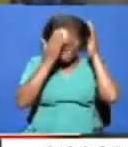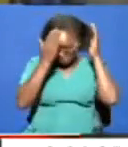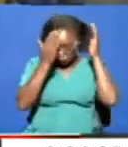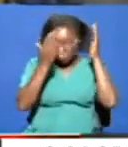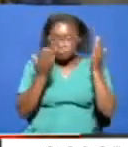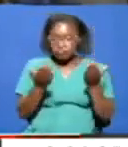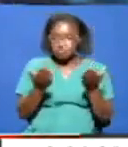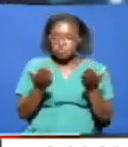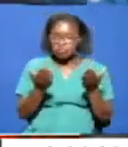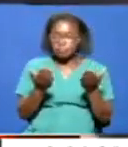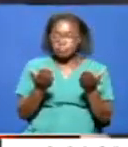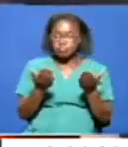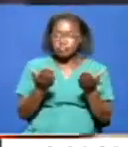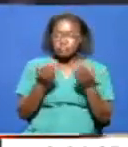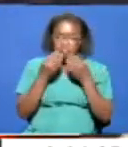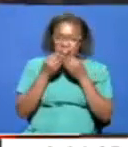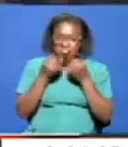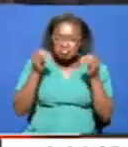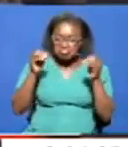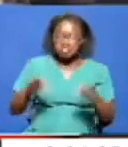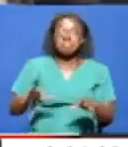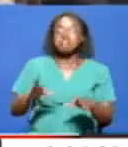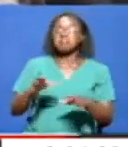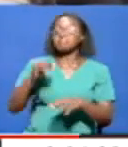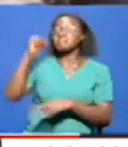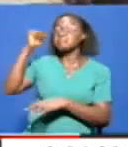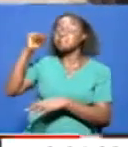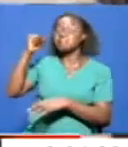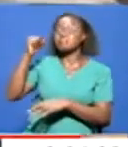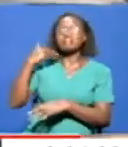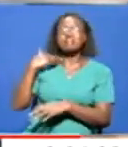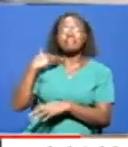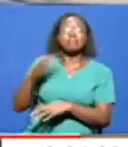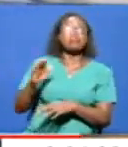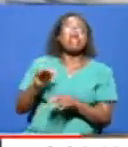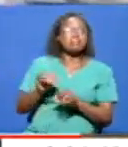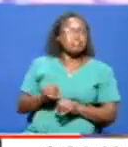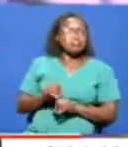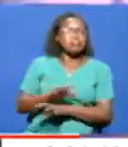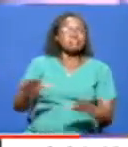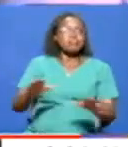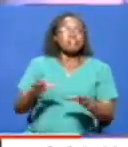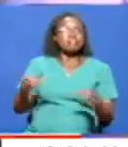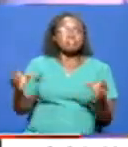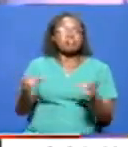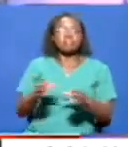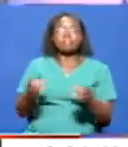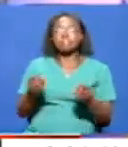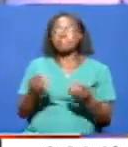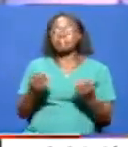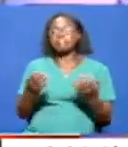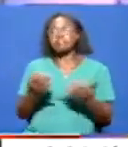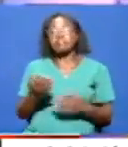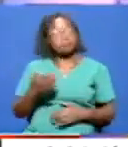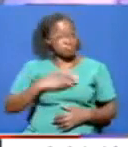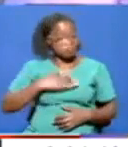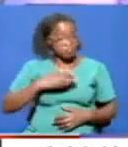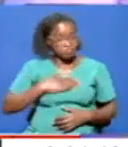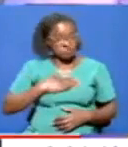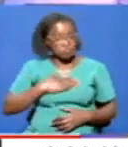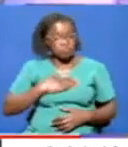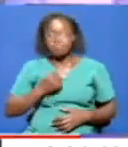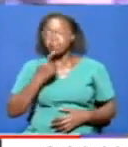Ekwom denounced politicians who spread hatred among the communities. Sisi kama Turkana kama Pokot